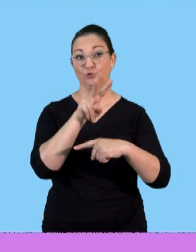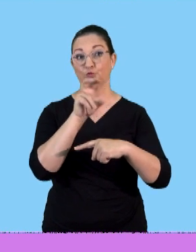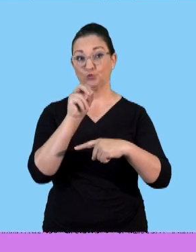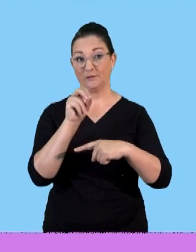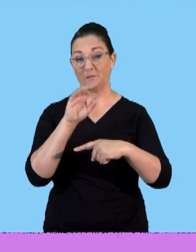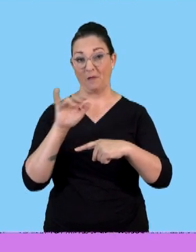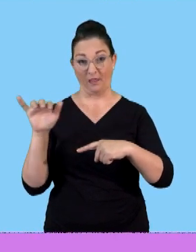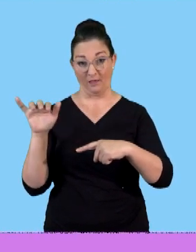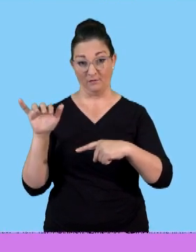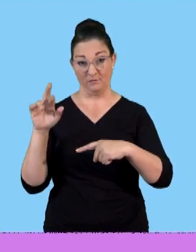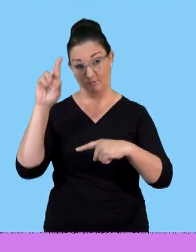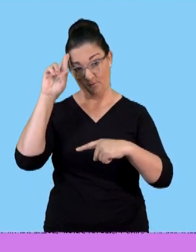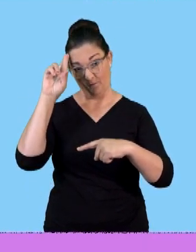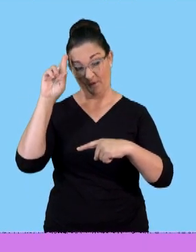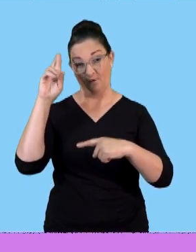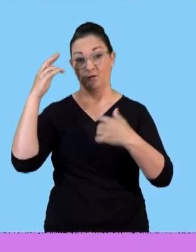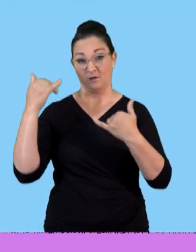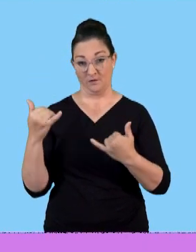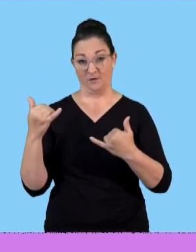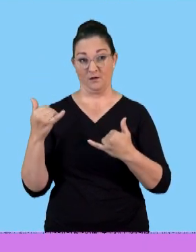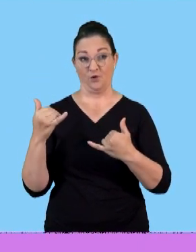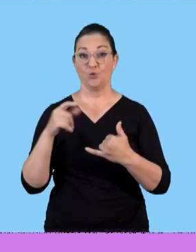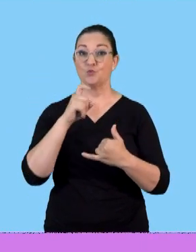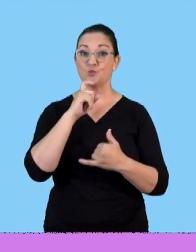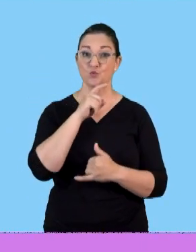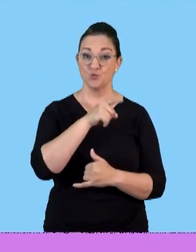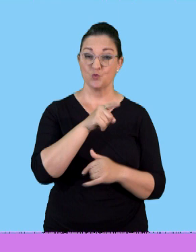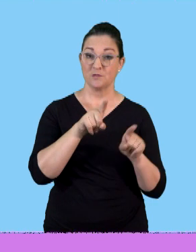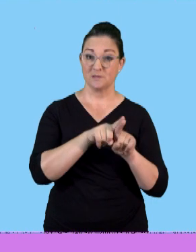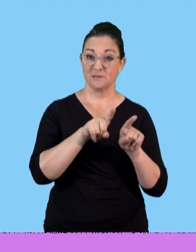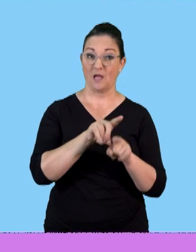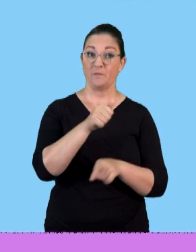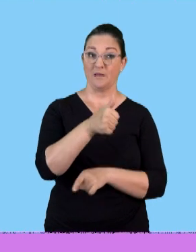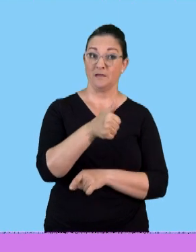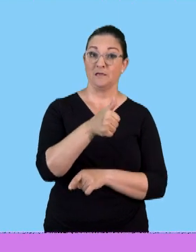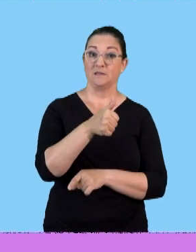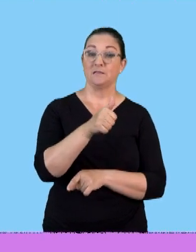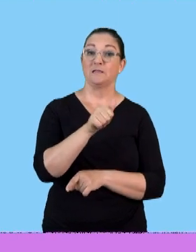1:20 million. Right, so now I'm going to reduce that by saying